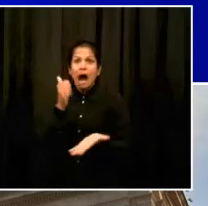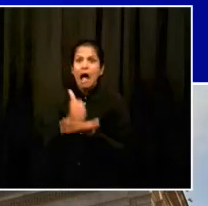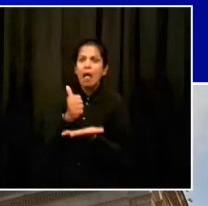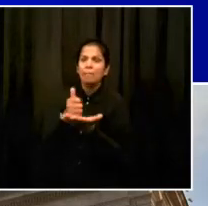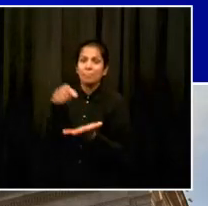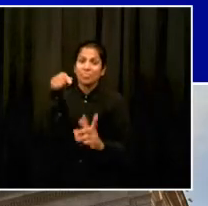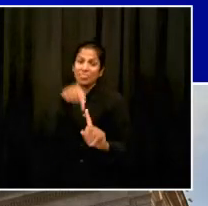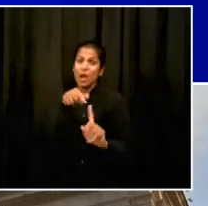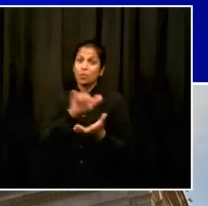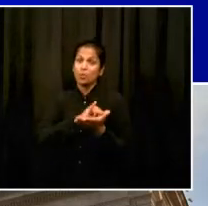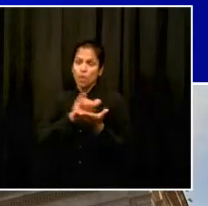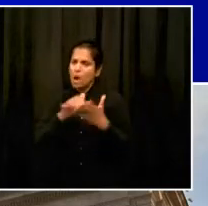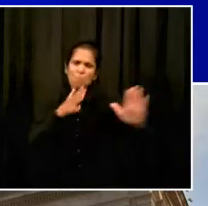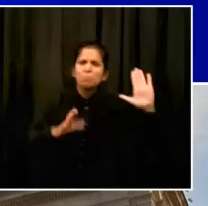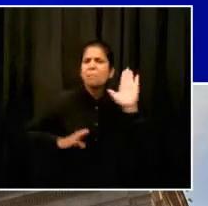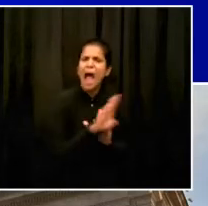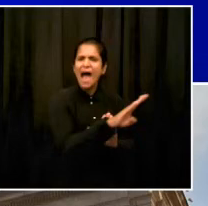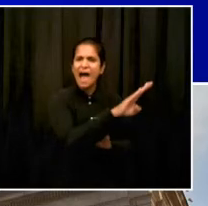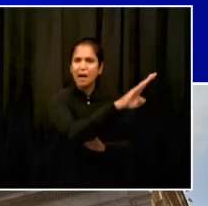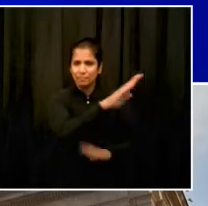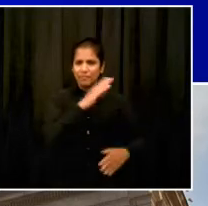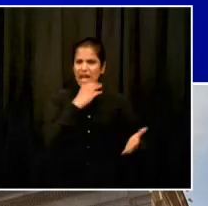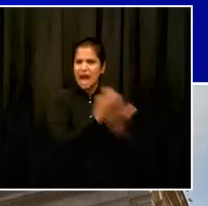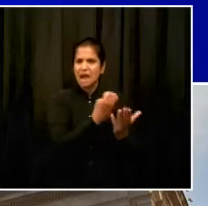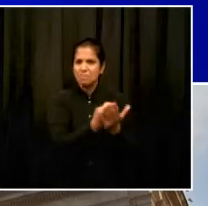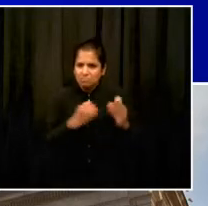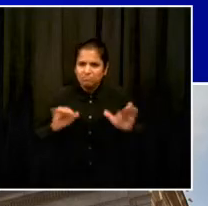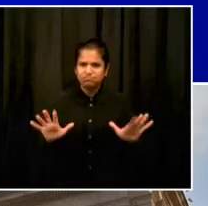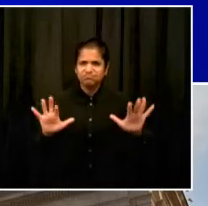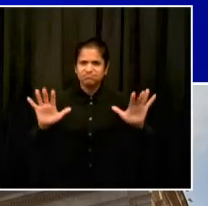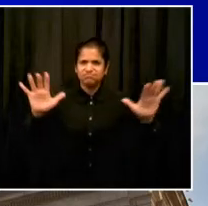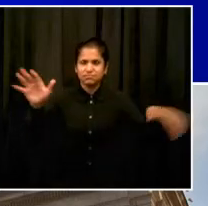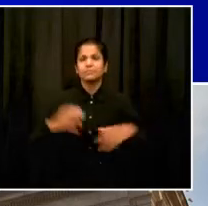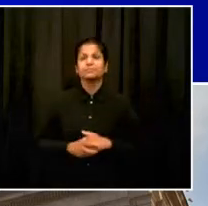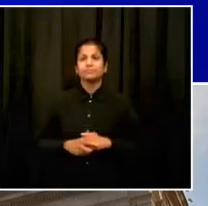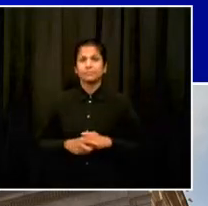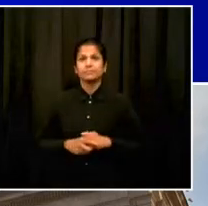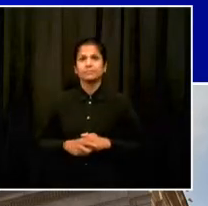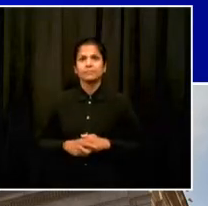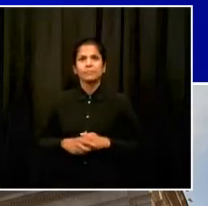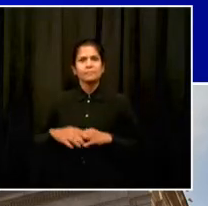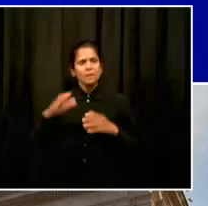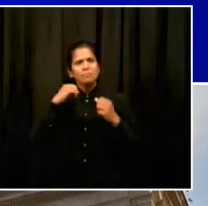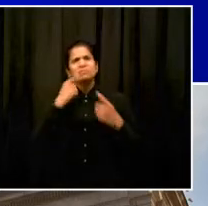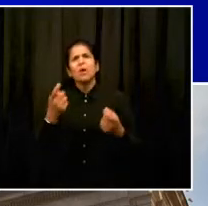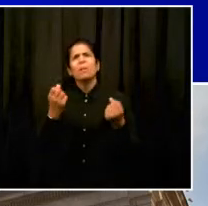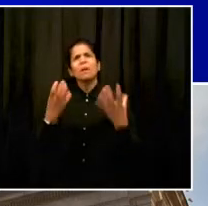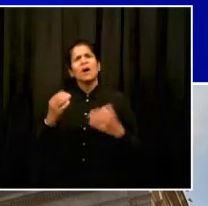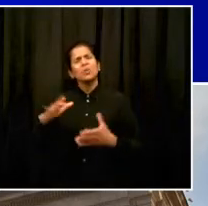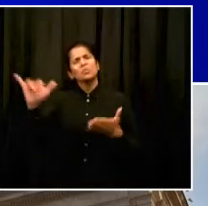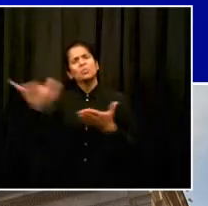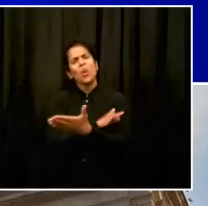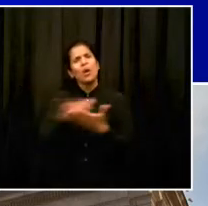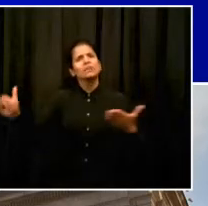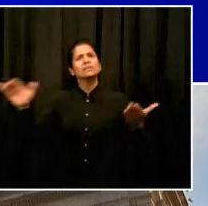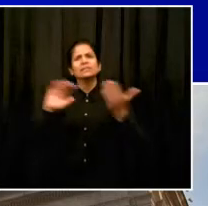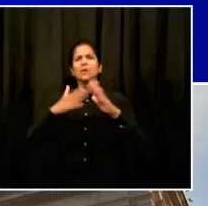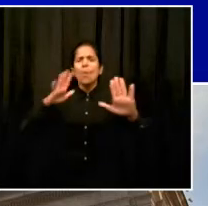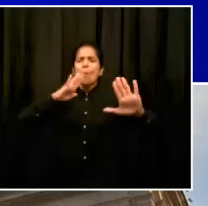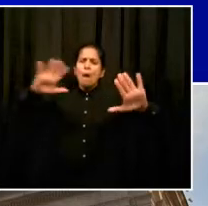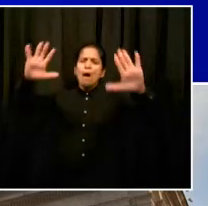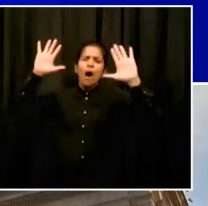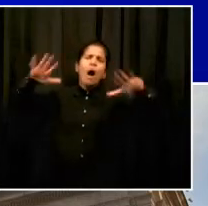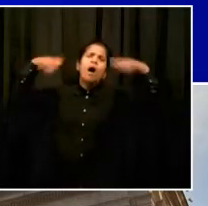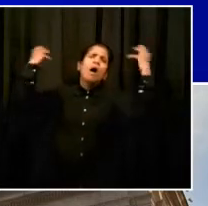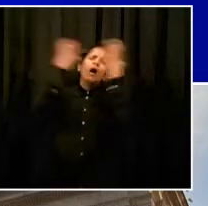generations. It's more true than ever. Extraordinary talent here, extraordinary creativity. If you want to get anything done, come to New York City, because this is where it